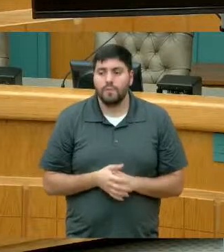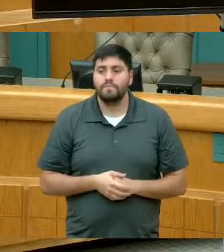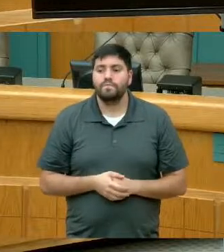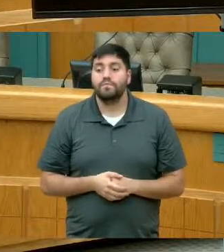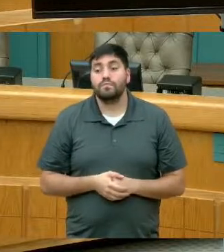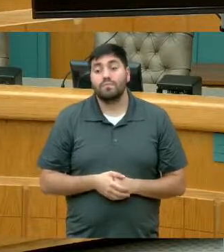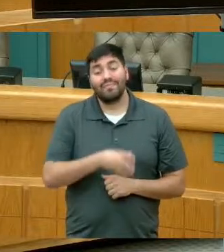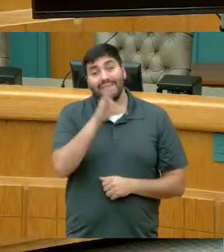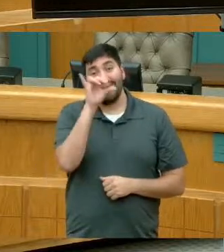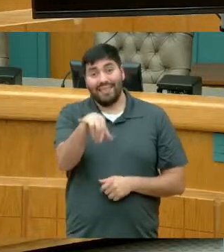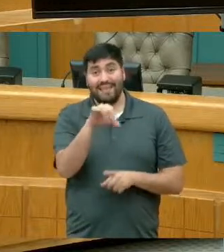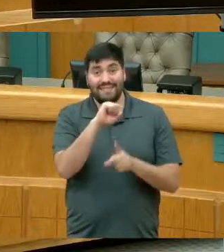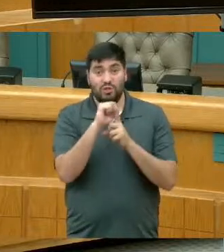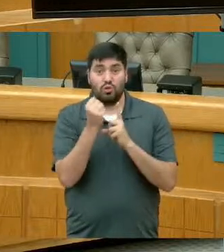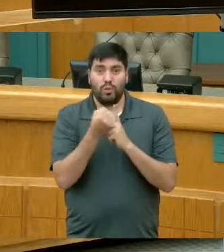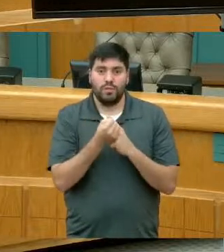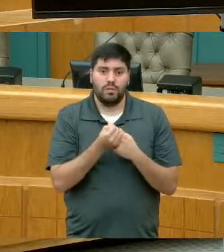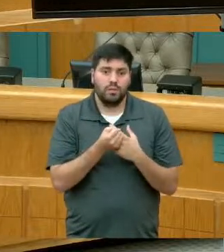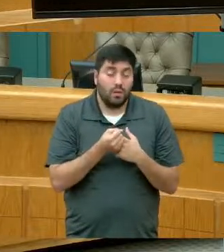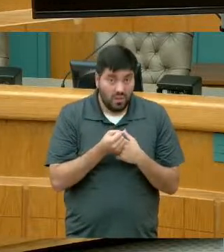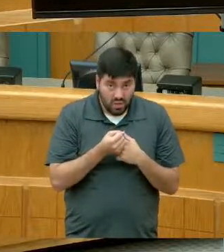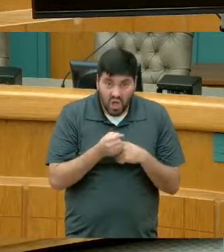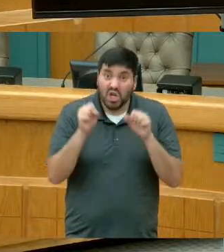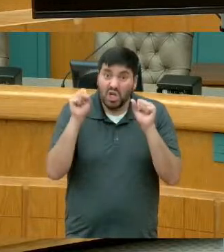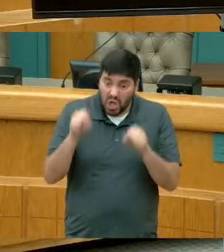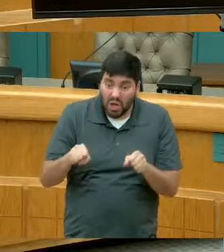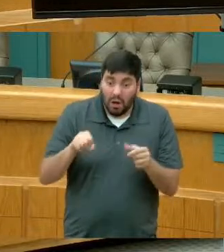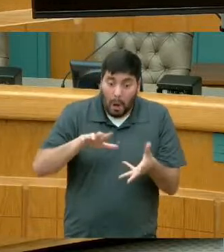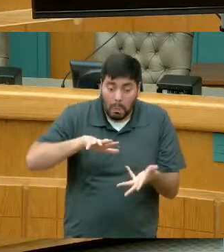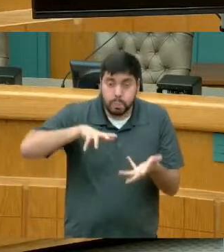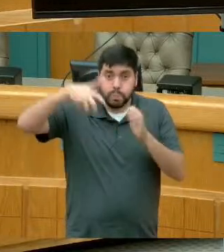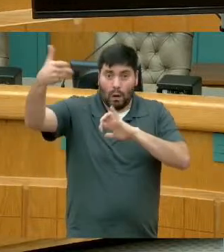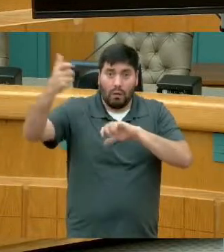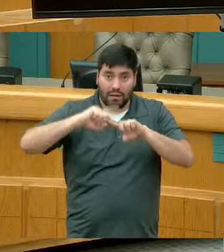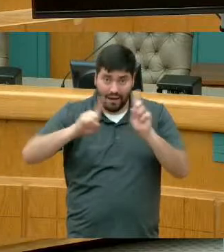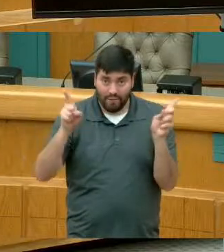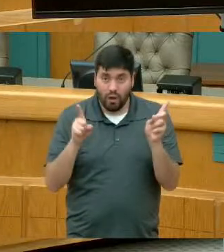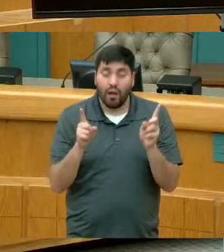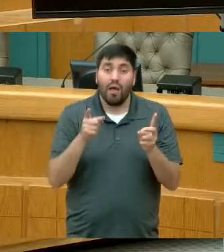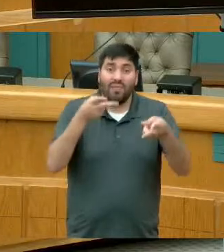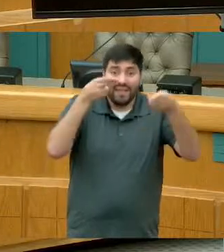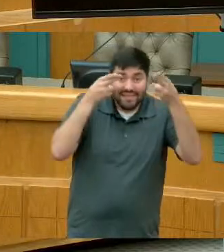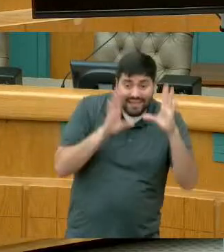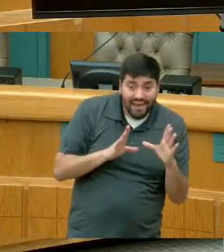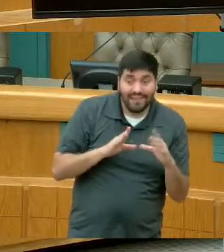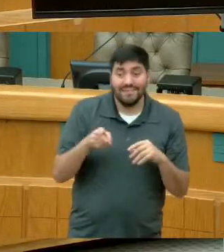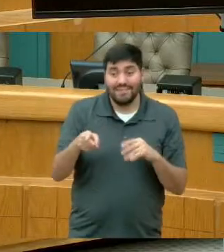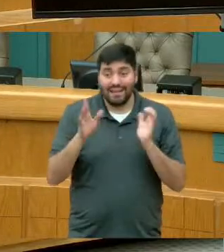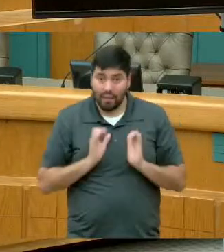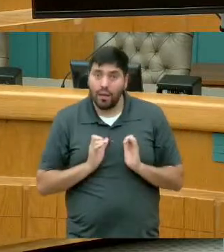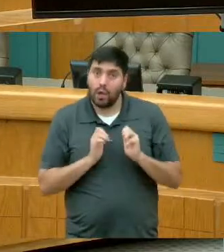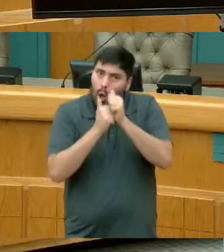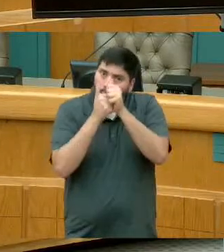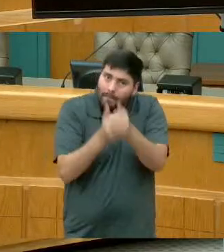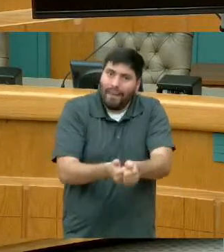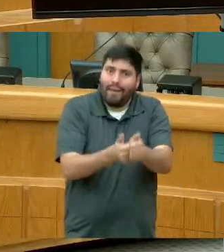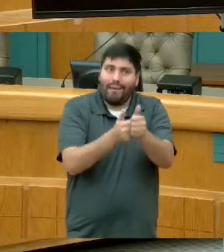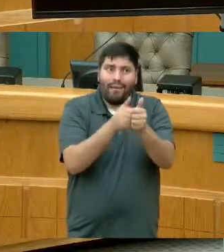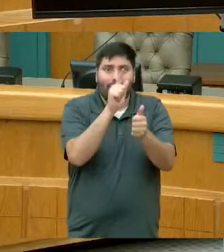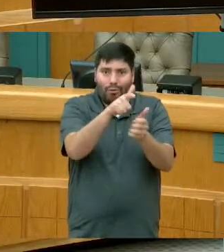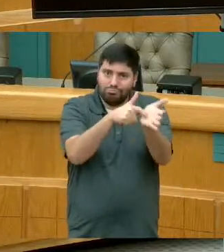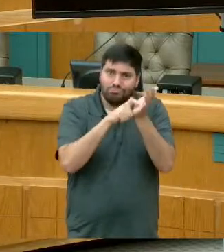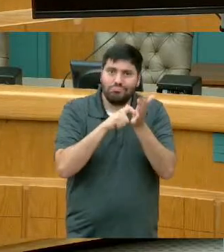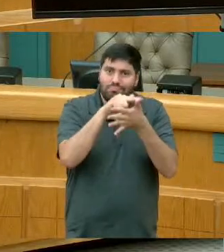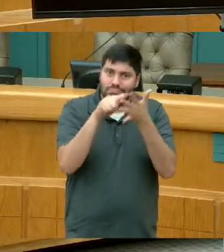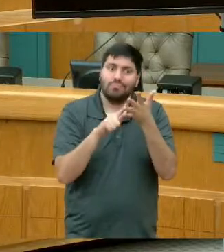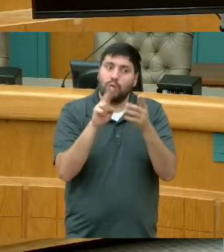followed. This situation could have turned out very different. The stylists and clients obeyed the city ordinance and